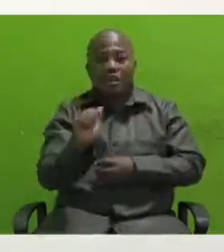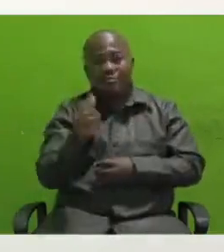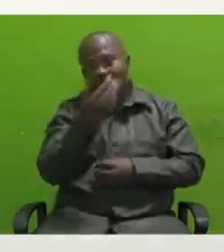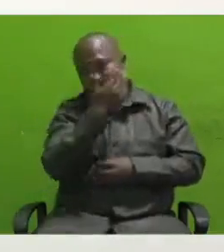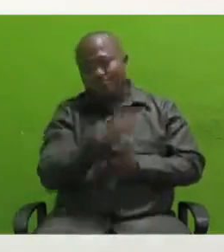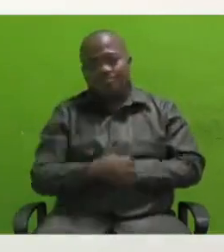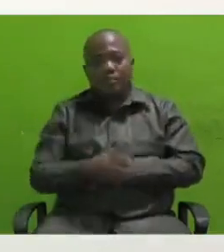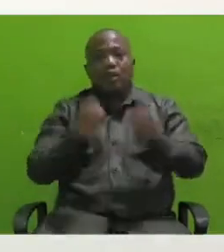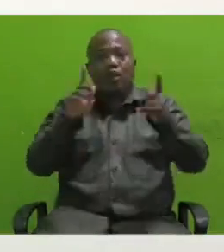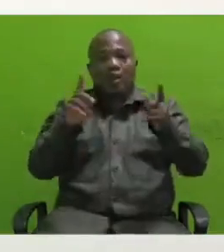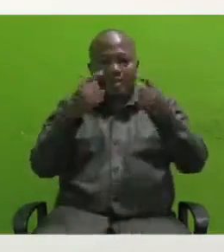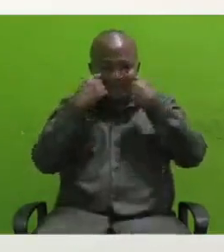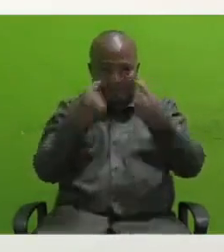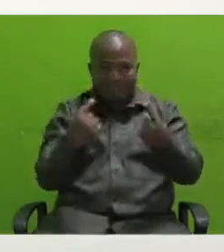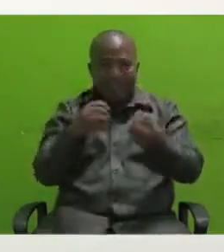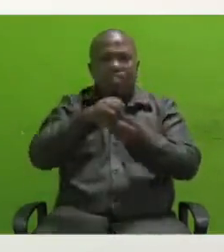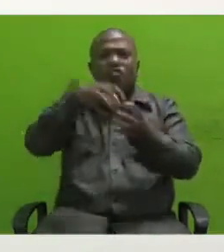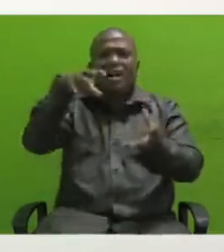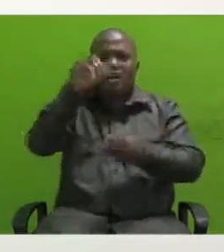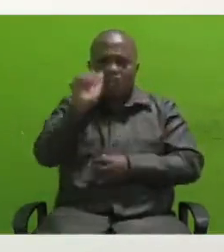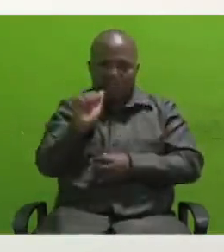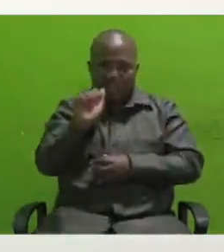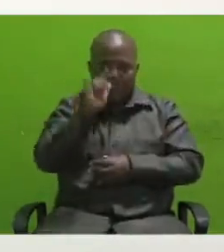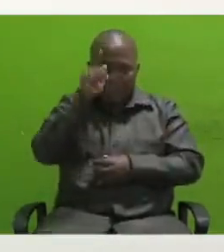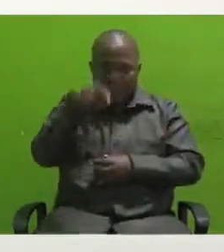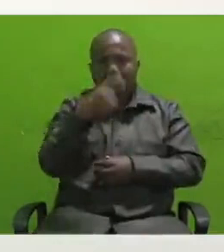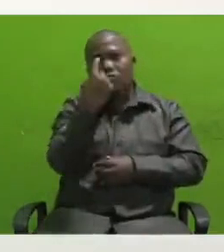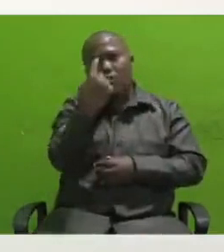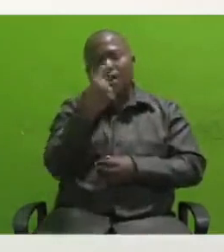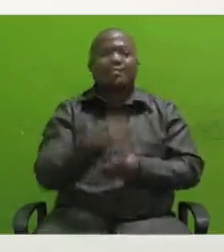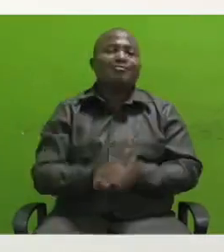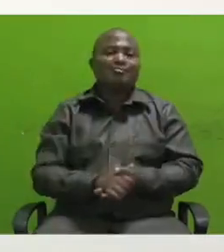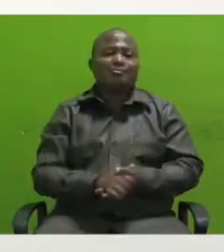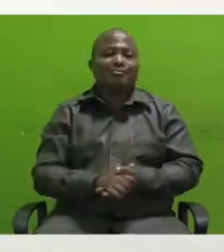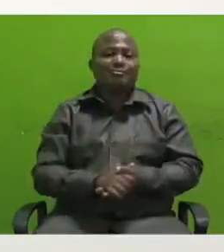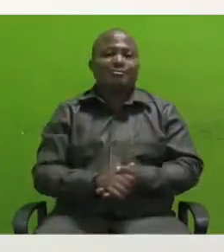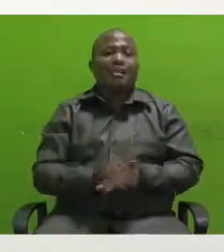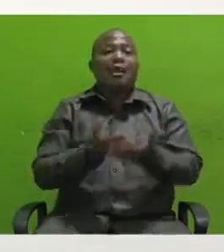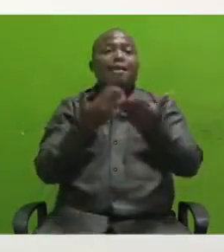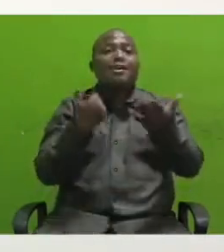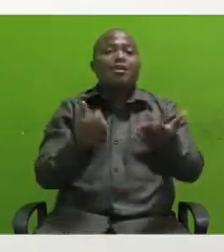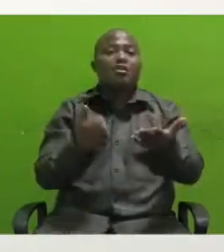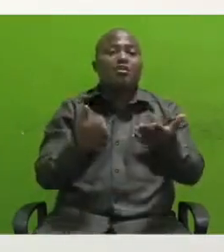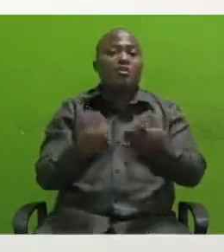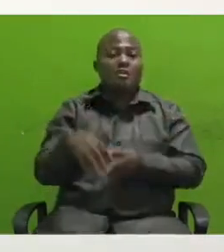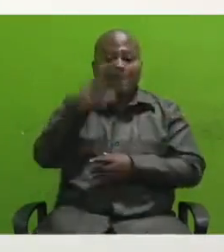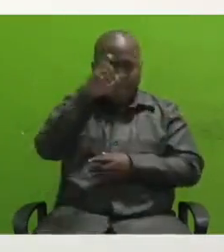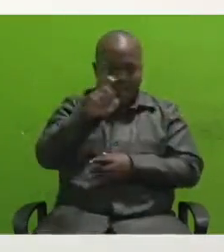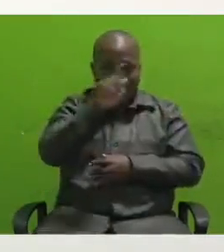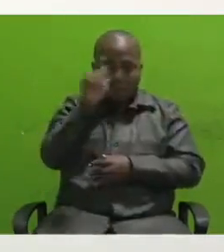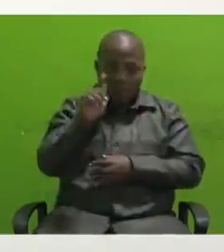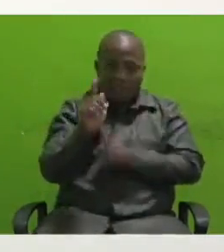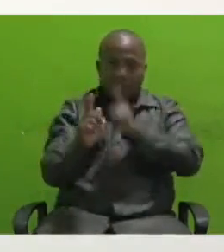here? Yes, you can see that the value of a here is 1, because a is the coefficient of